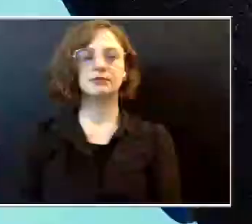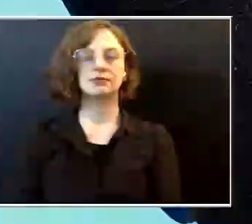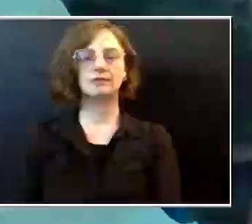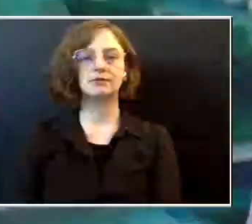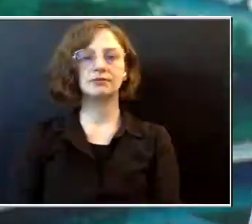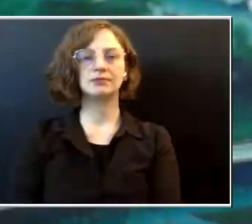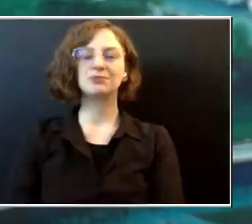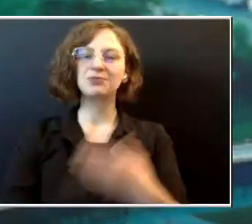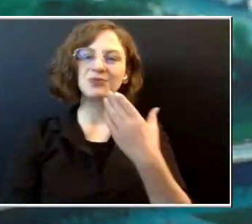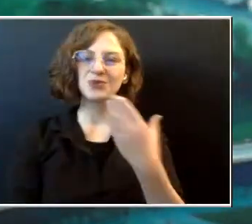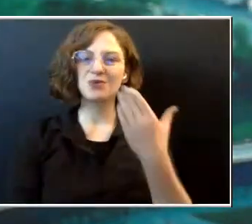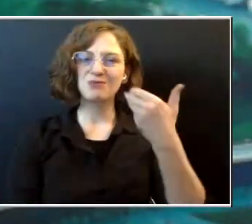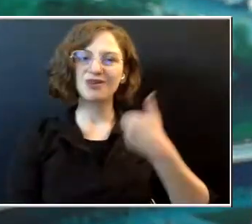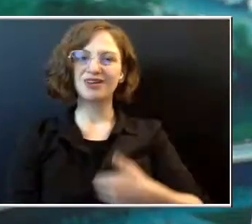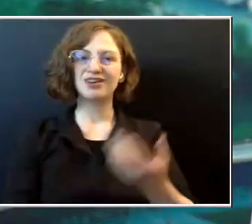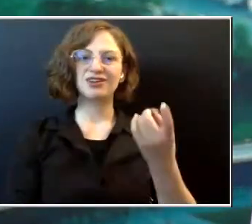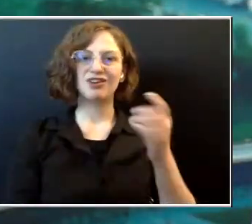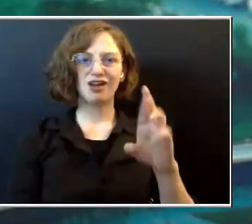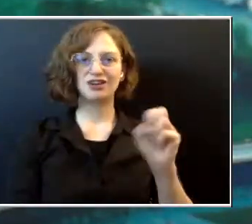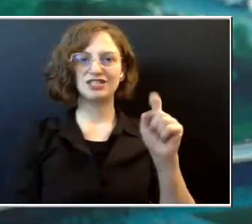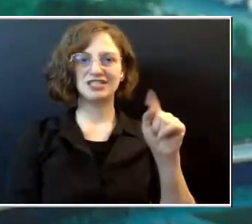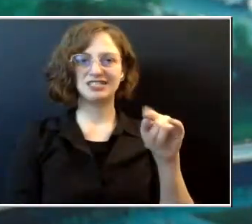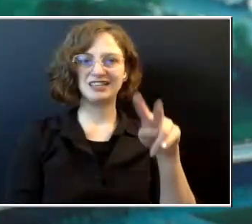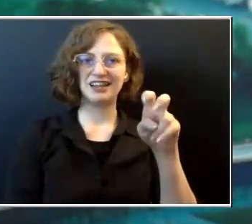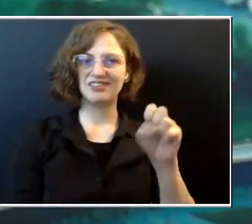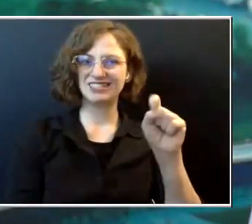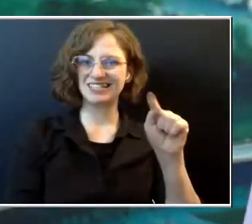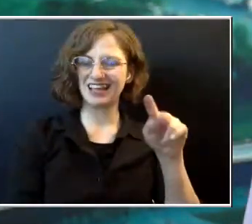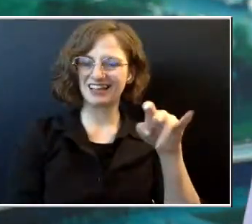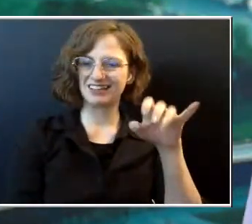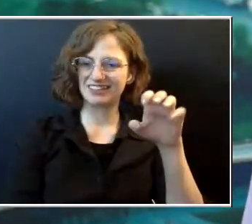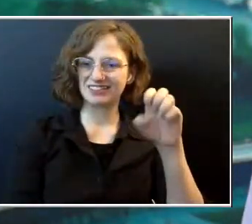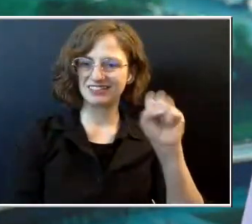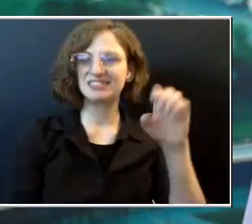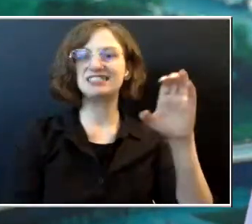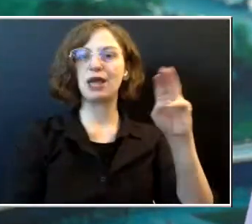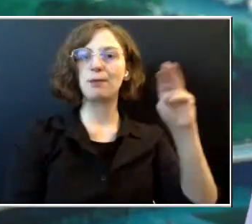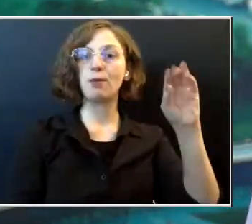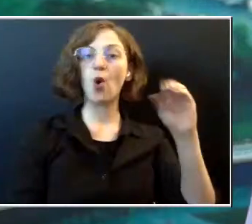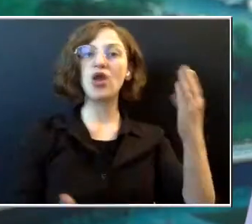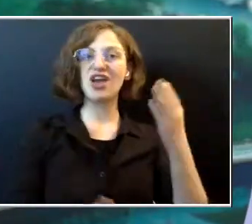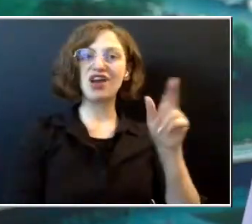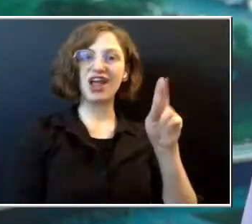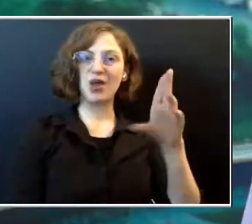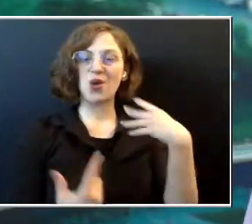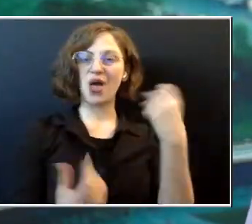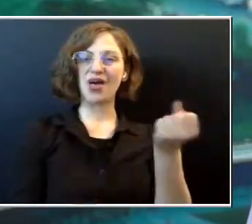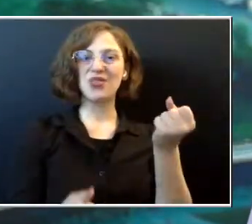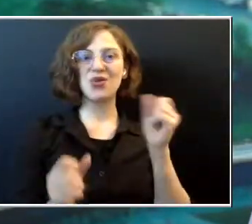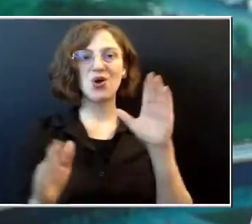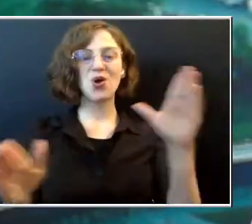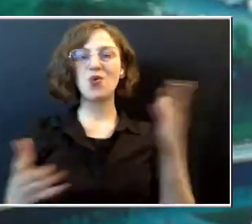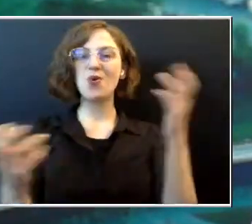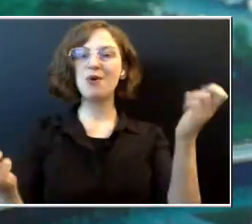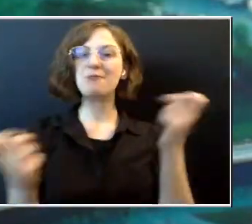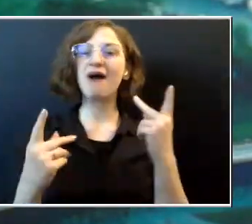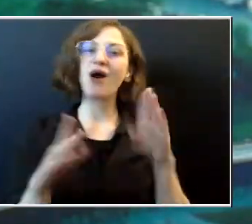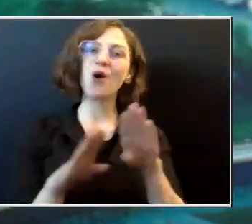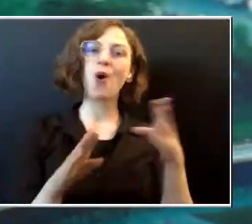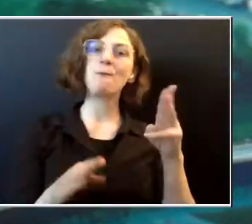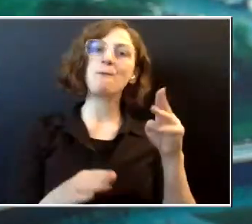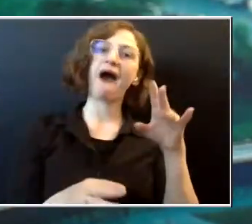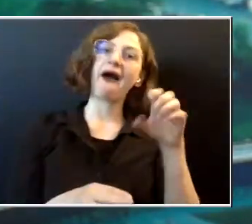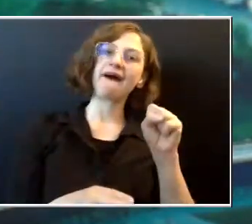morning. I'm Dr. Stites, Chief Medical Officer here at the University of Kansas Health System. Welcome back to Open Mics with Dr. Stites. You sometimes hear us use the